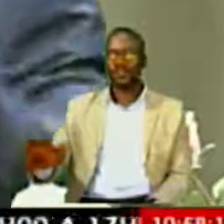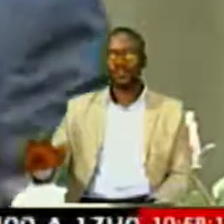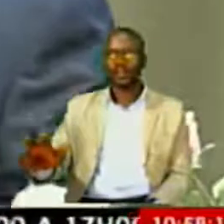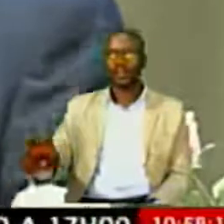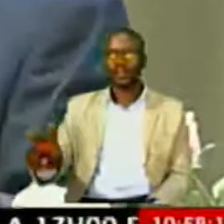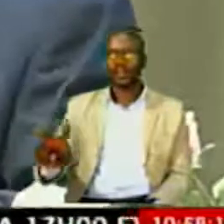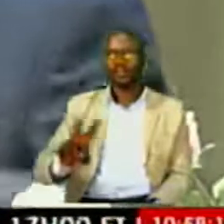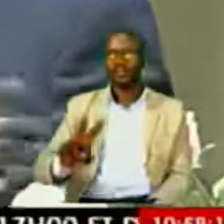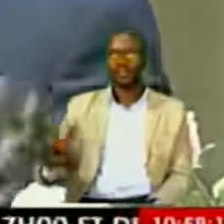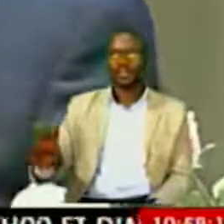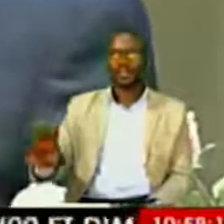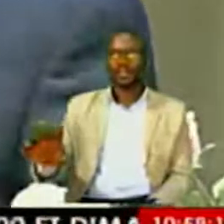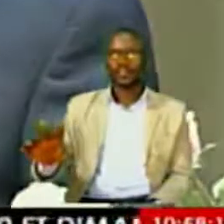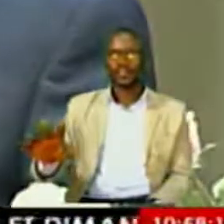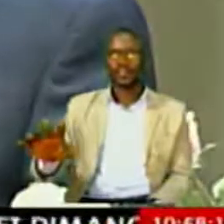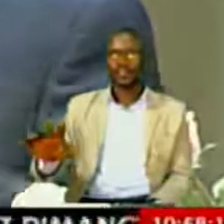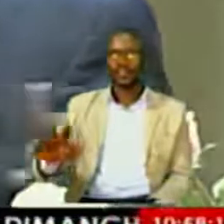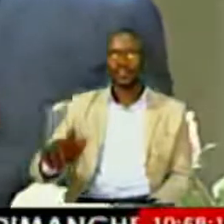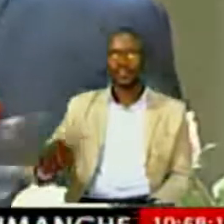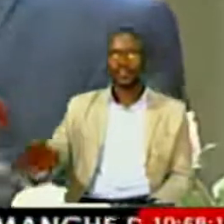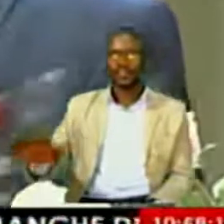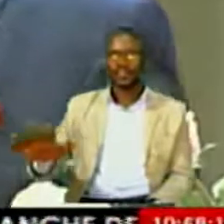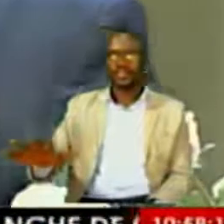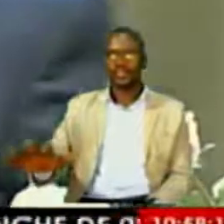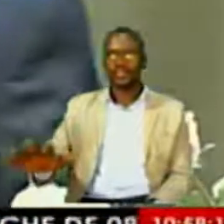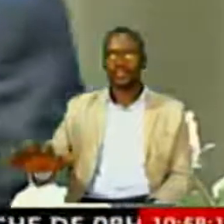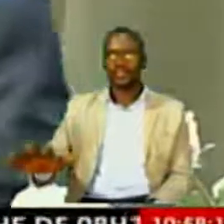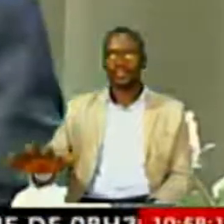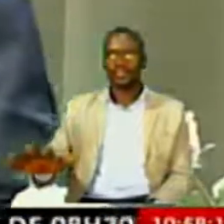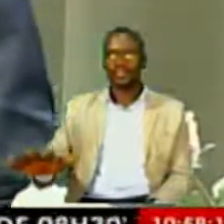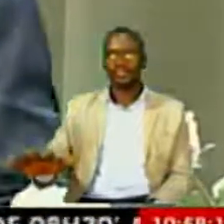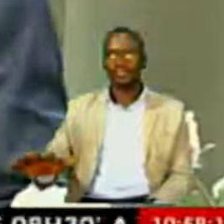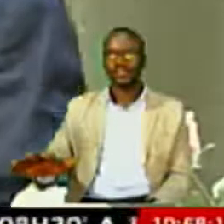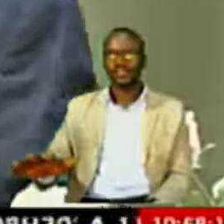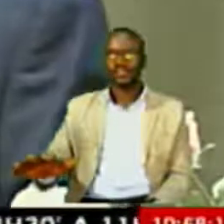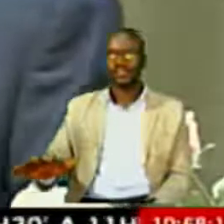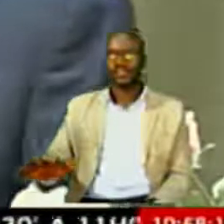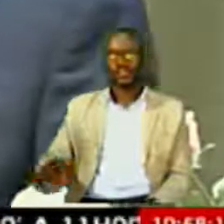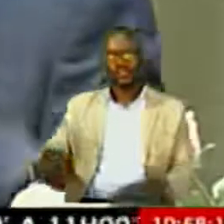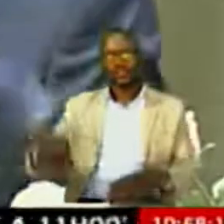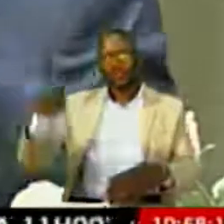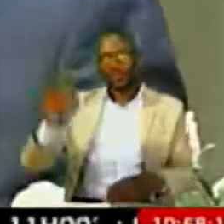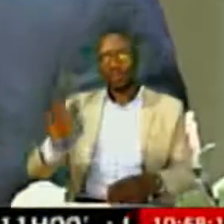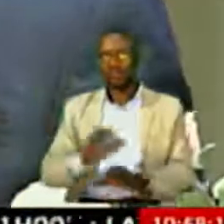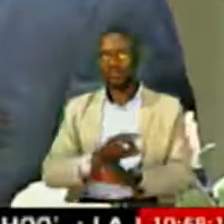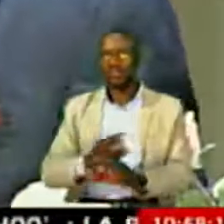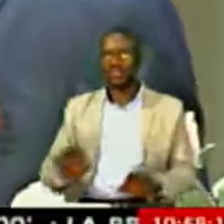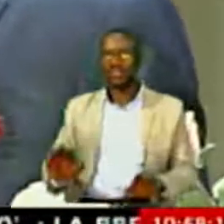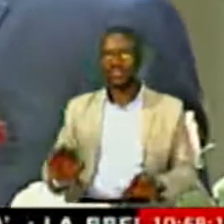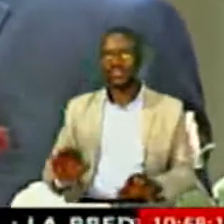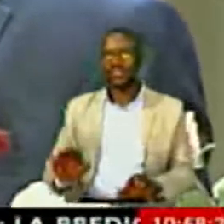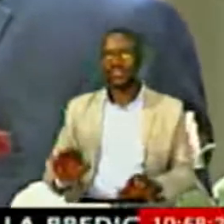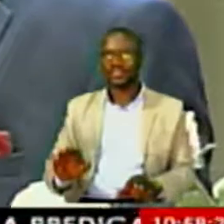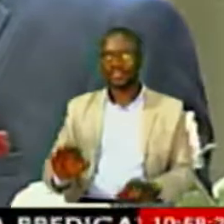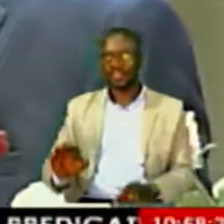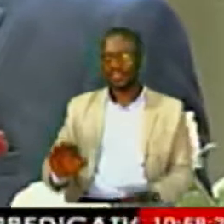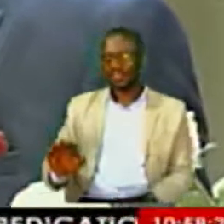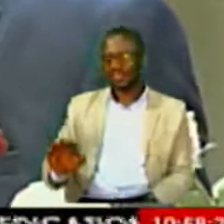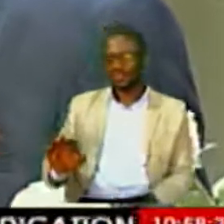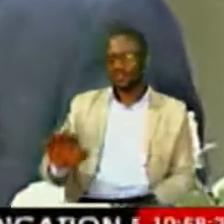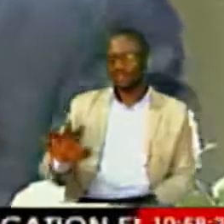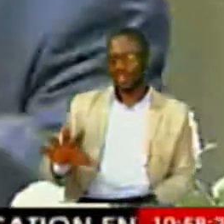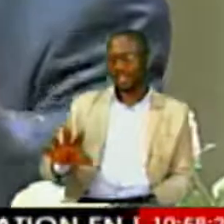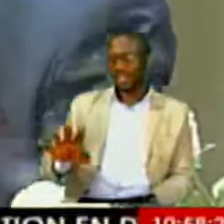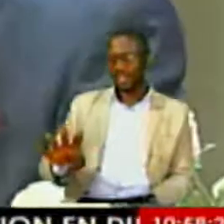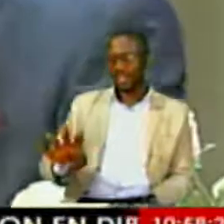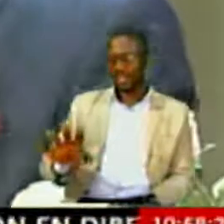verset 25. C'est là où je nous devons terminer, mais en verse 25. 4-5 minutes qui sont restées, nous ne pouvons pas.